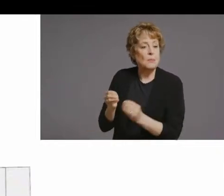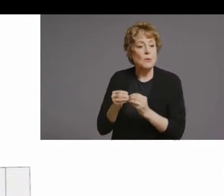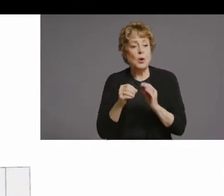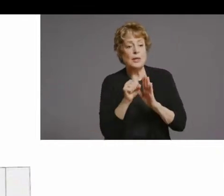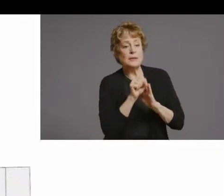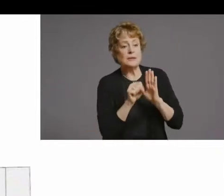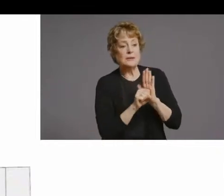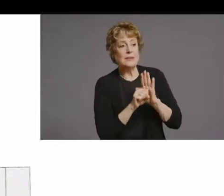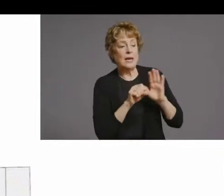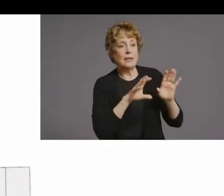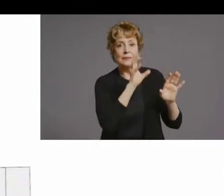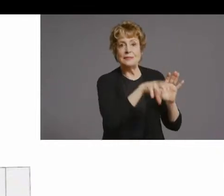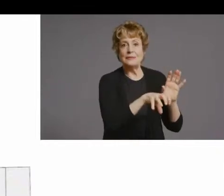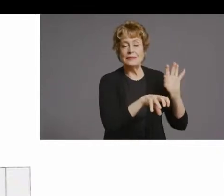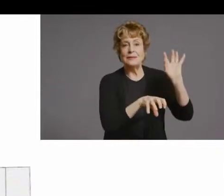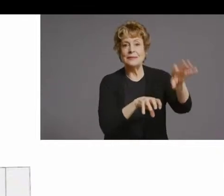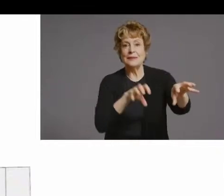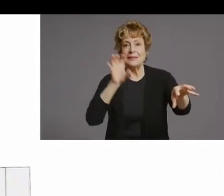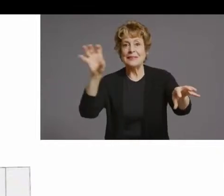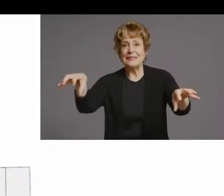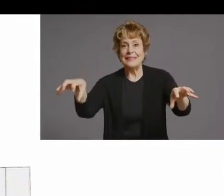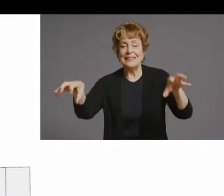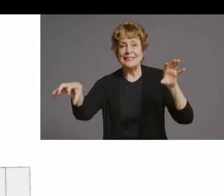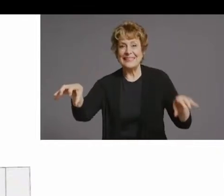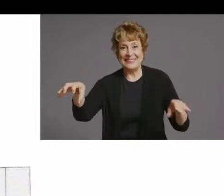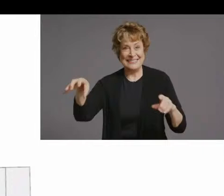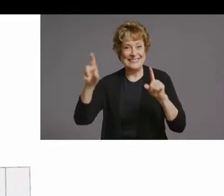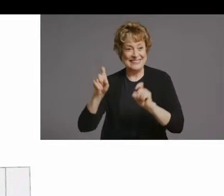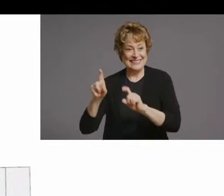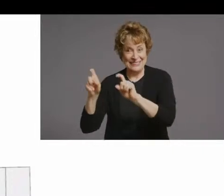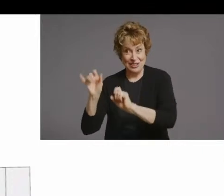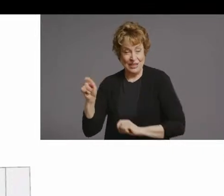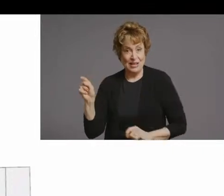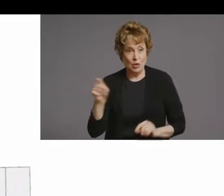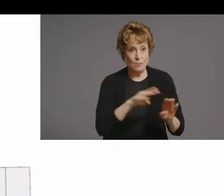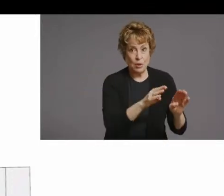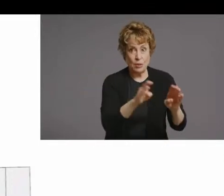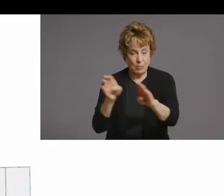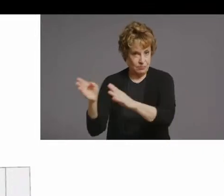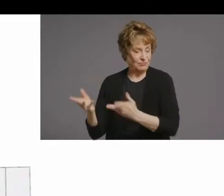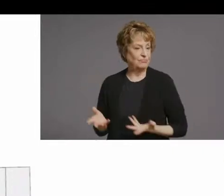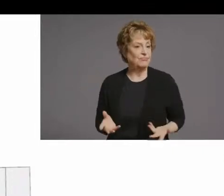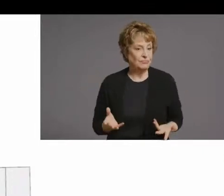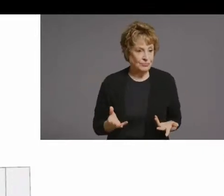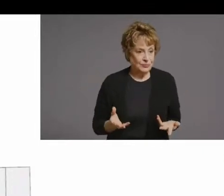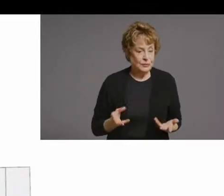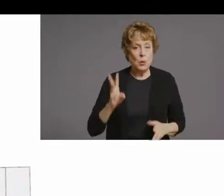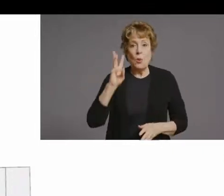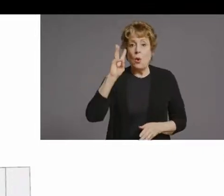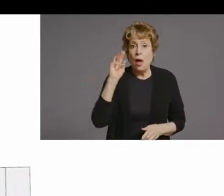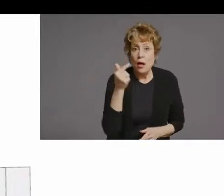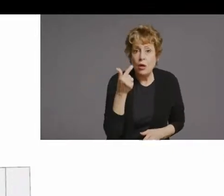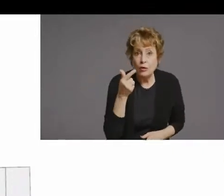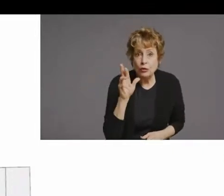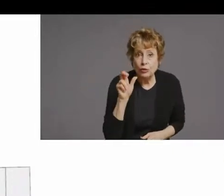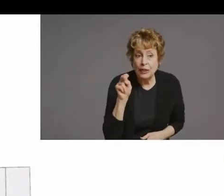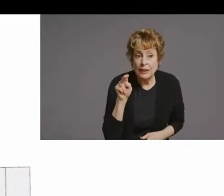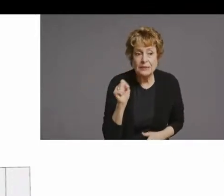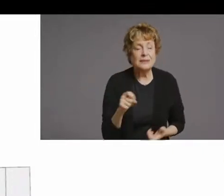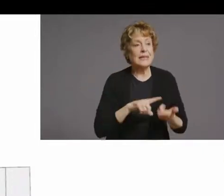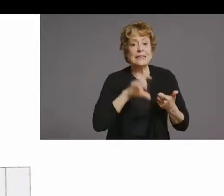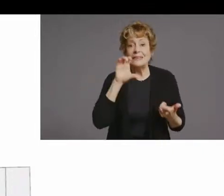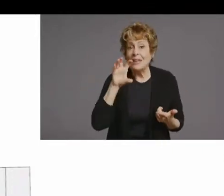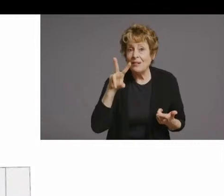more pharmacies that are administering Pfizer throughout the state. So Walgreens and CVS are able to take the Pfizer vaccine,